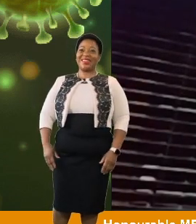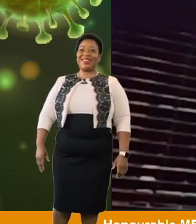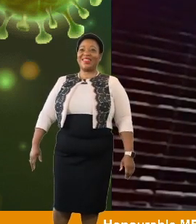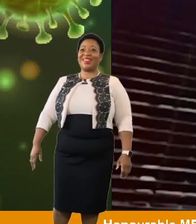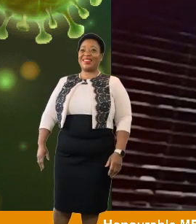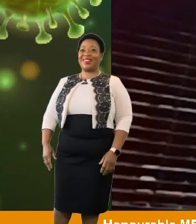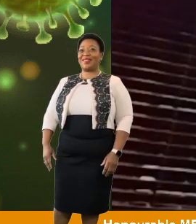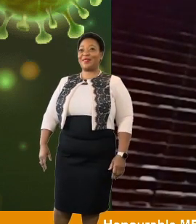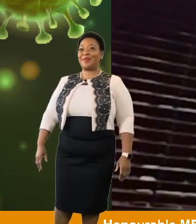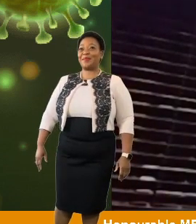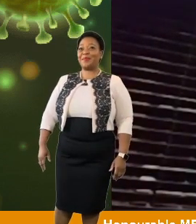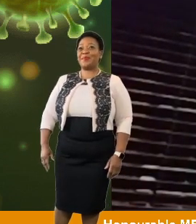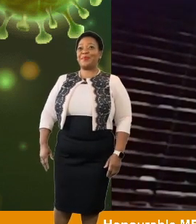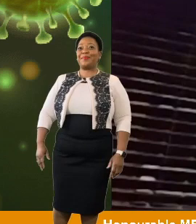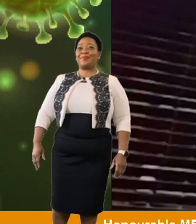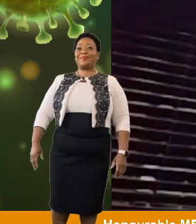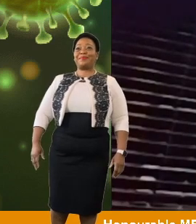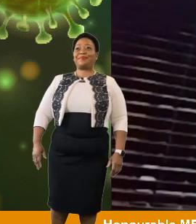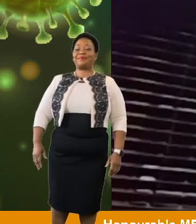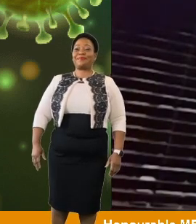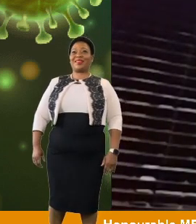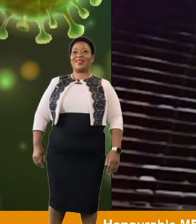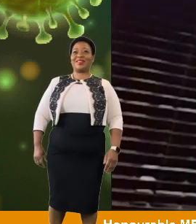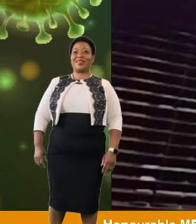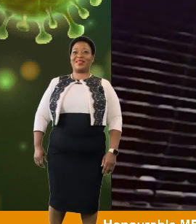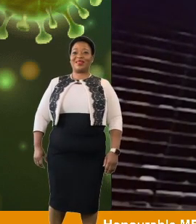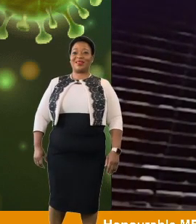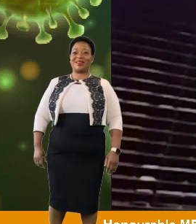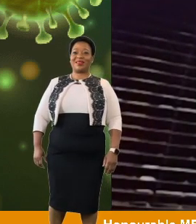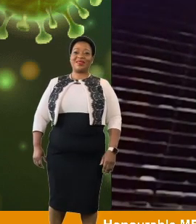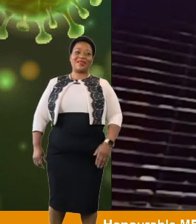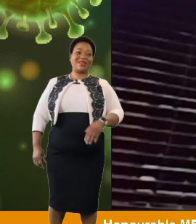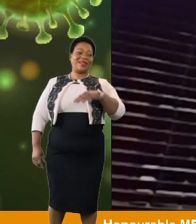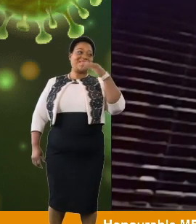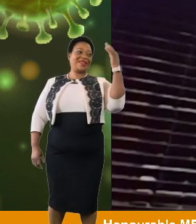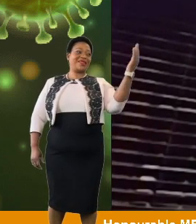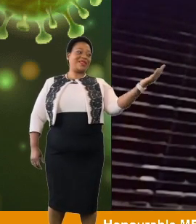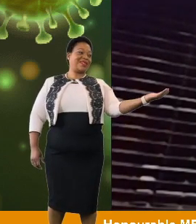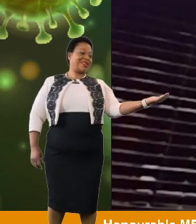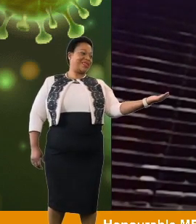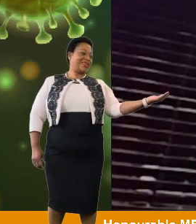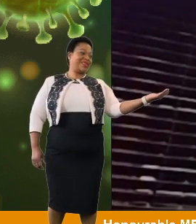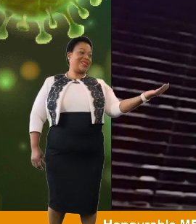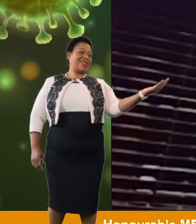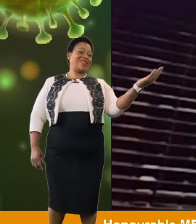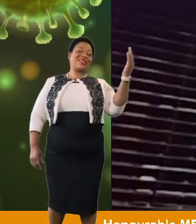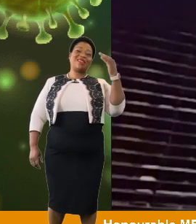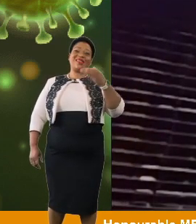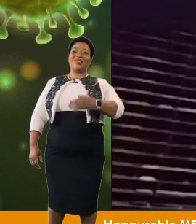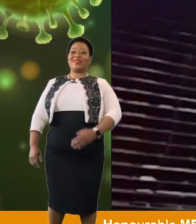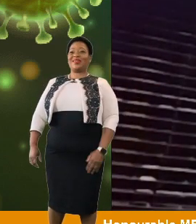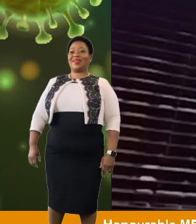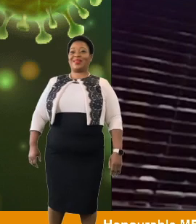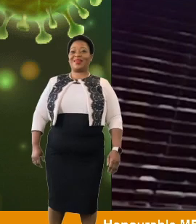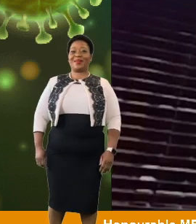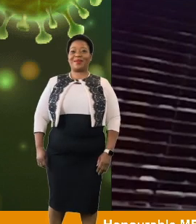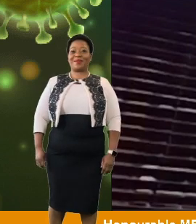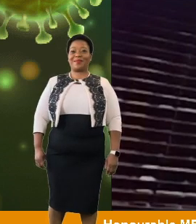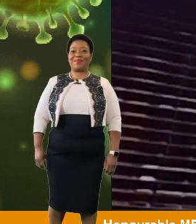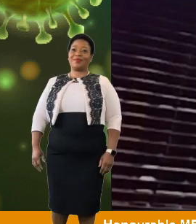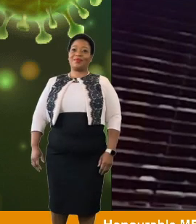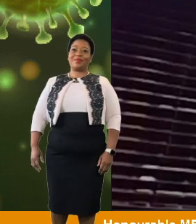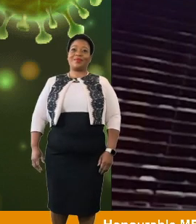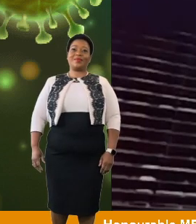and all the social media platforms, and everybody who's been listening to us the whole day. Thank you very much. Let's